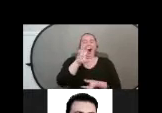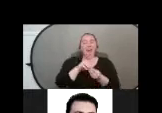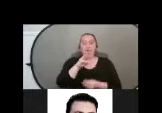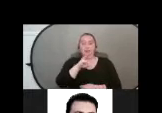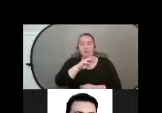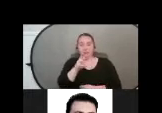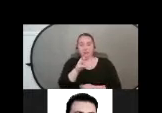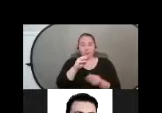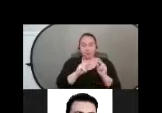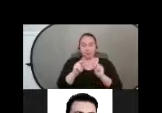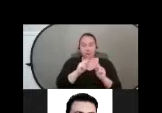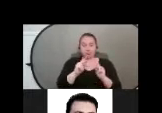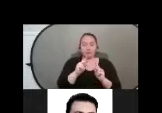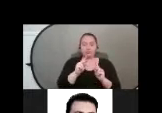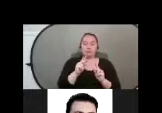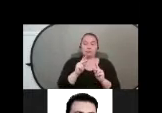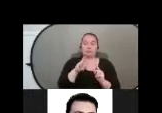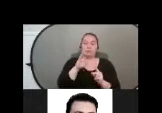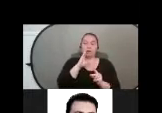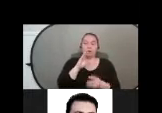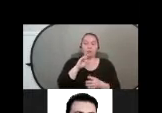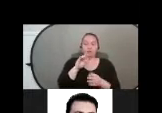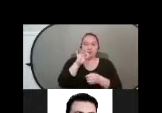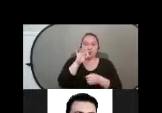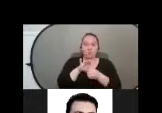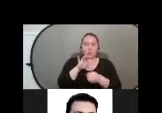this. What do we value?